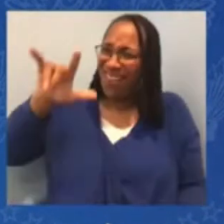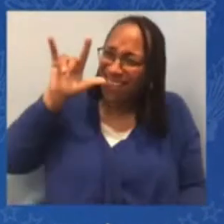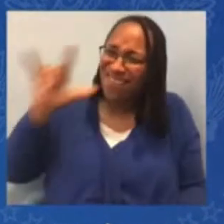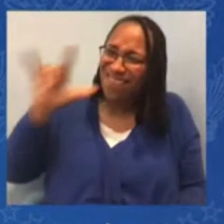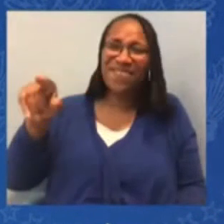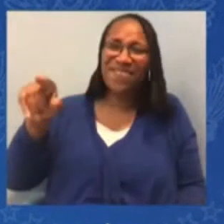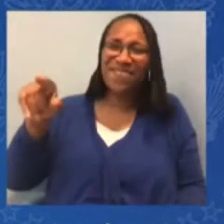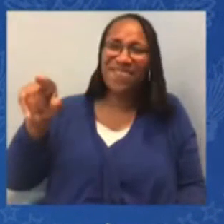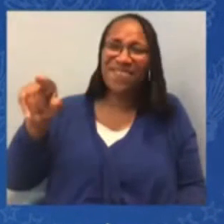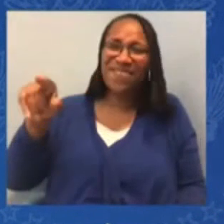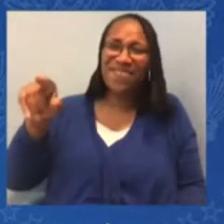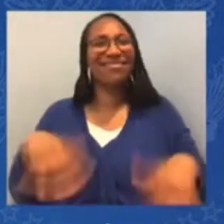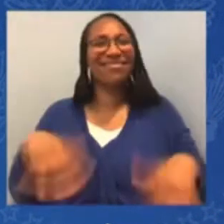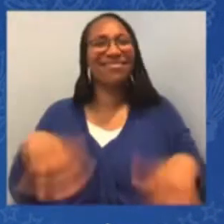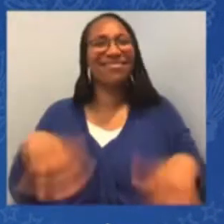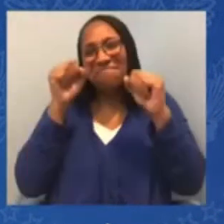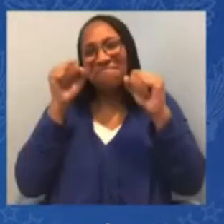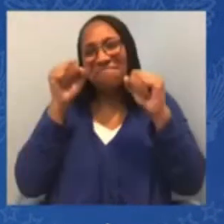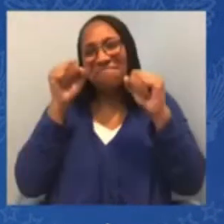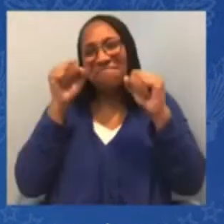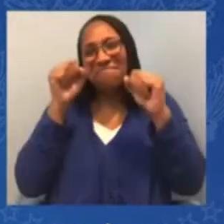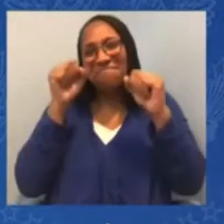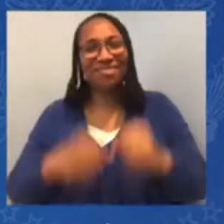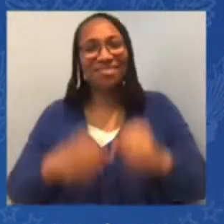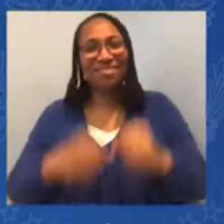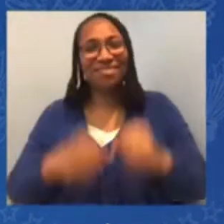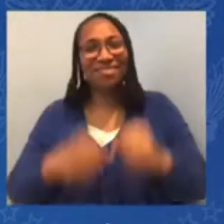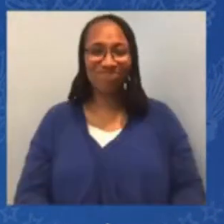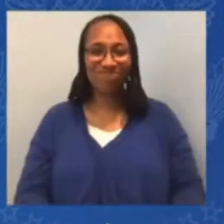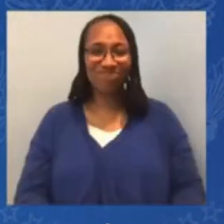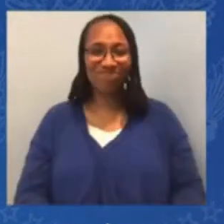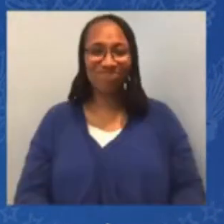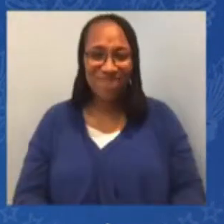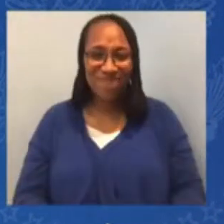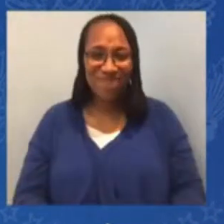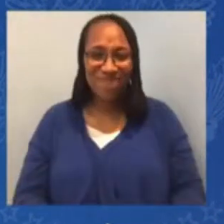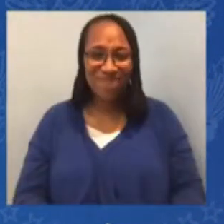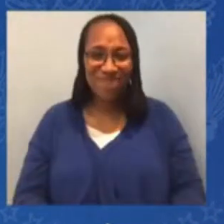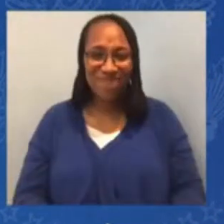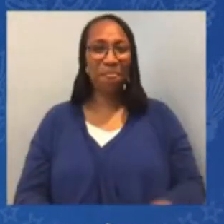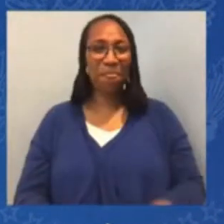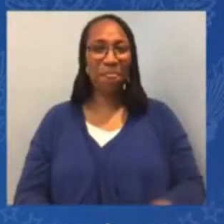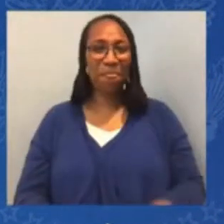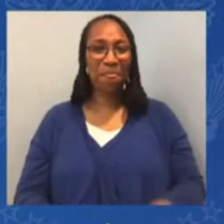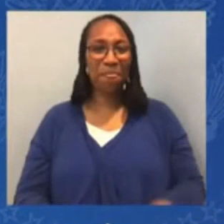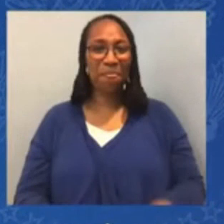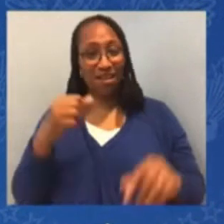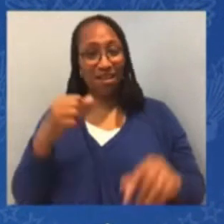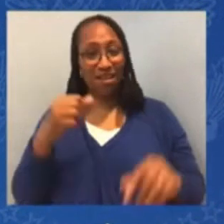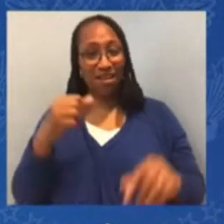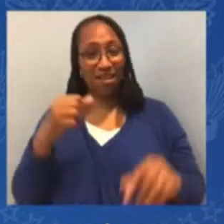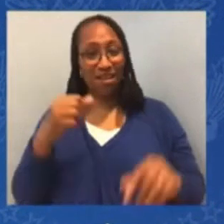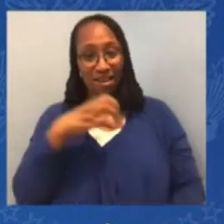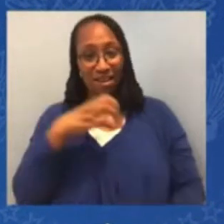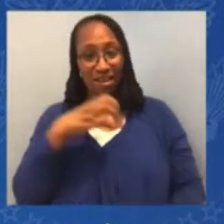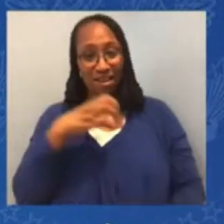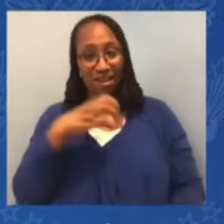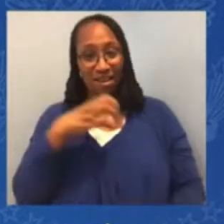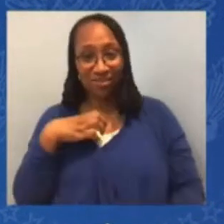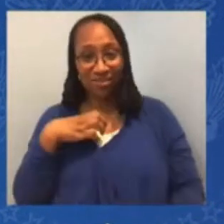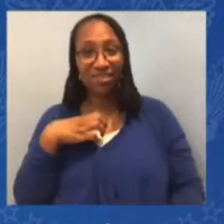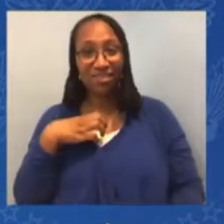And Congressman Larson, thanks for the passport into your district. You've never given up. You've never given up either. And to the